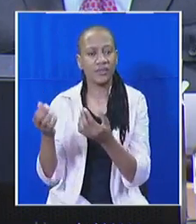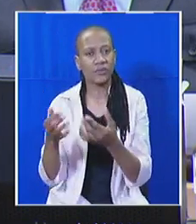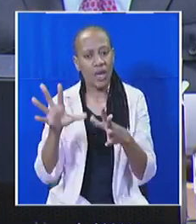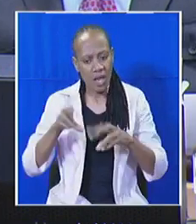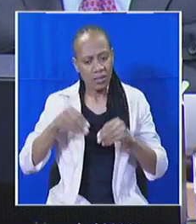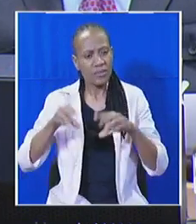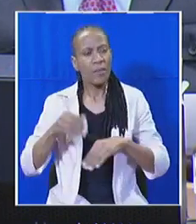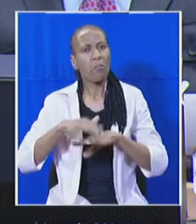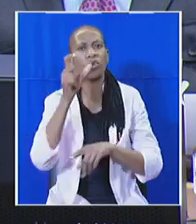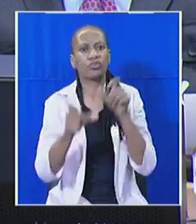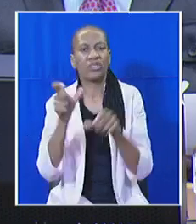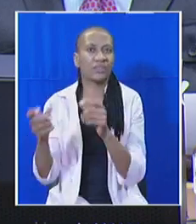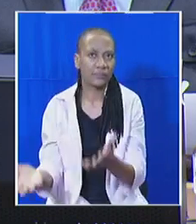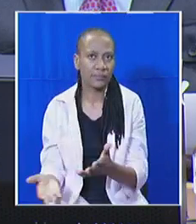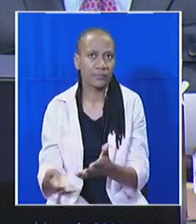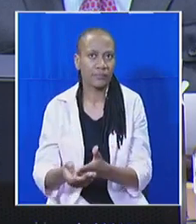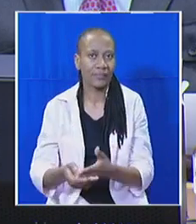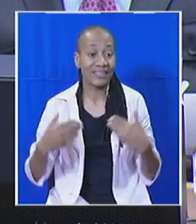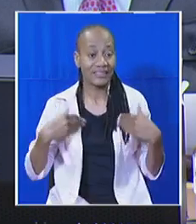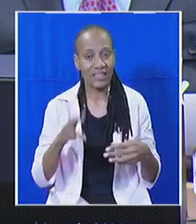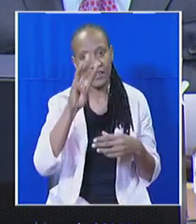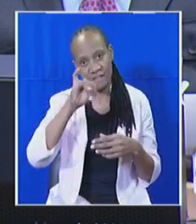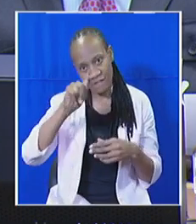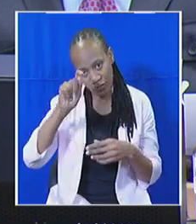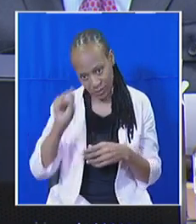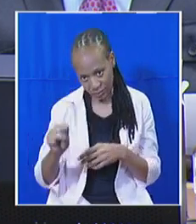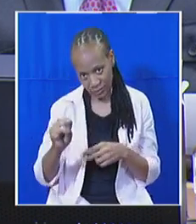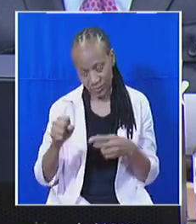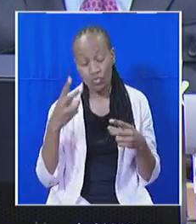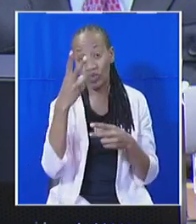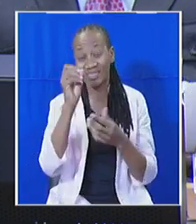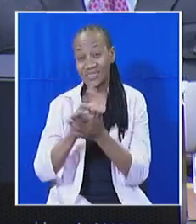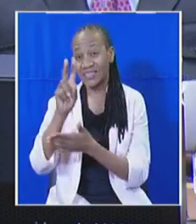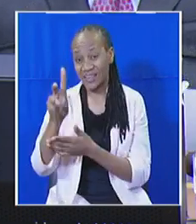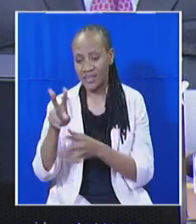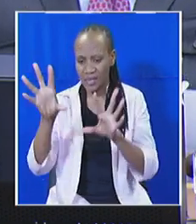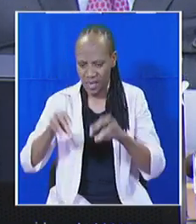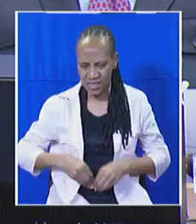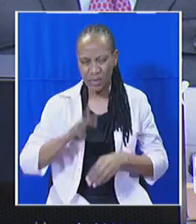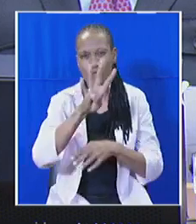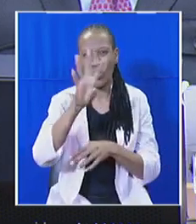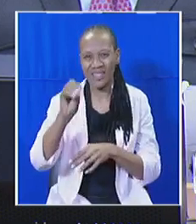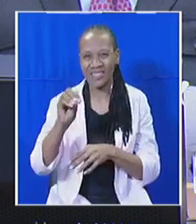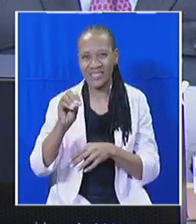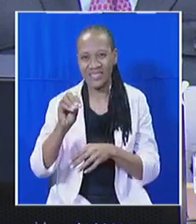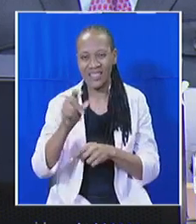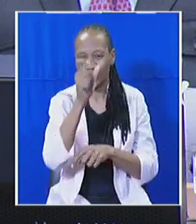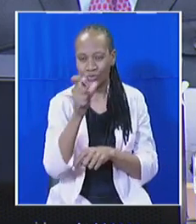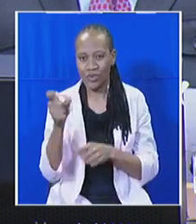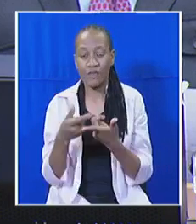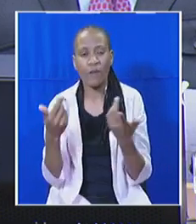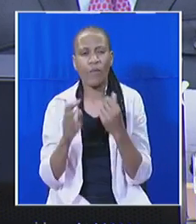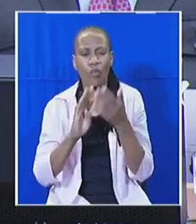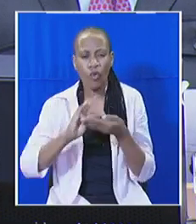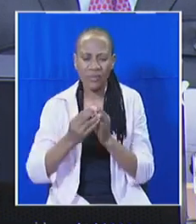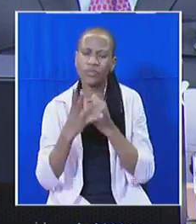take, and they've done so. It started with vets in 2011 when they took 40 extra students from disadvantaged